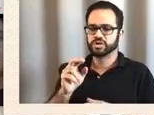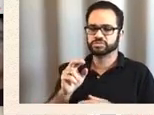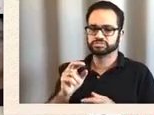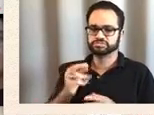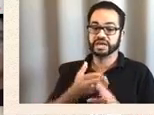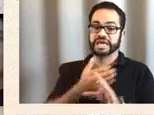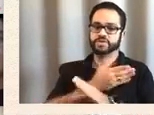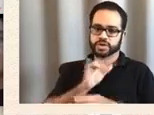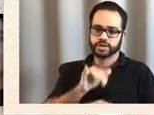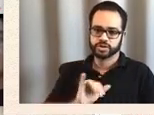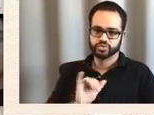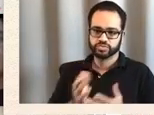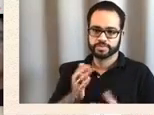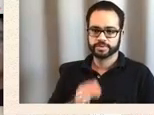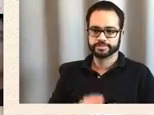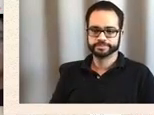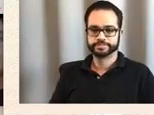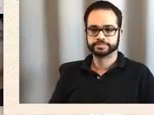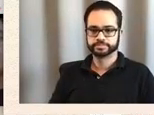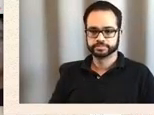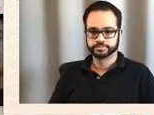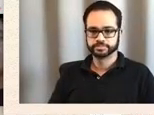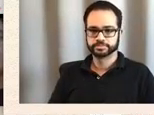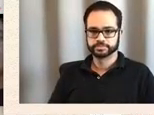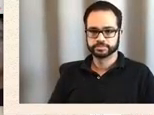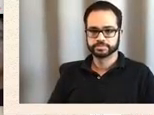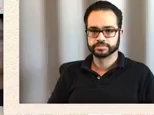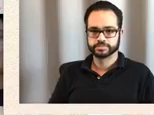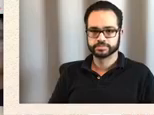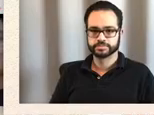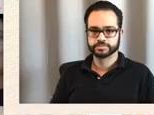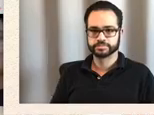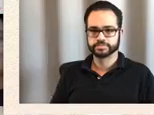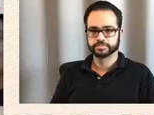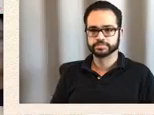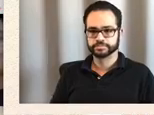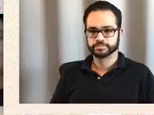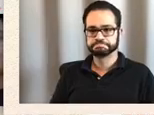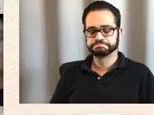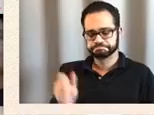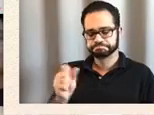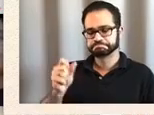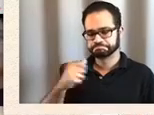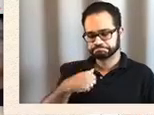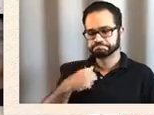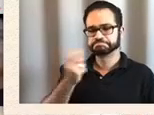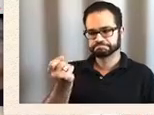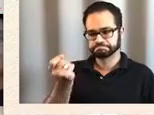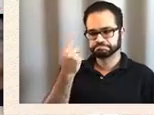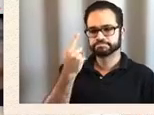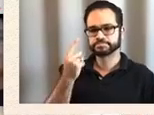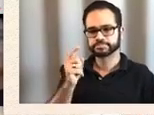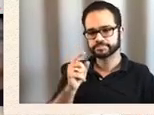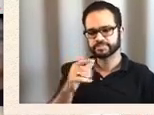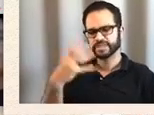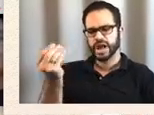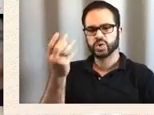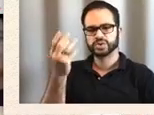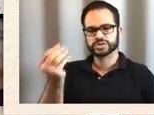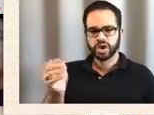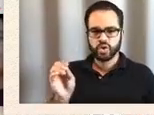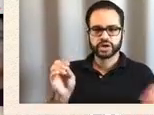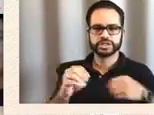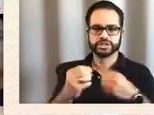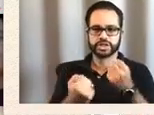Mhm. Yeah, I can definitely see the merit in, outside organizations. We are an